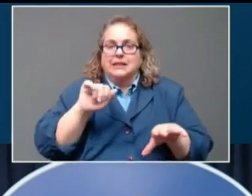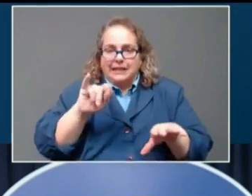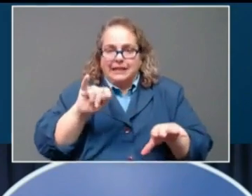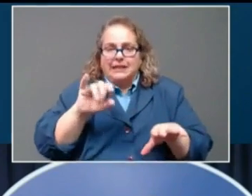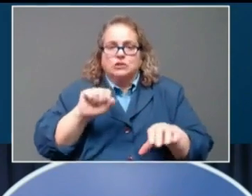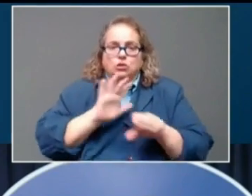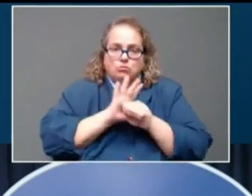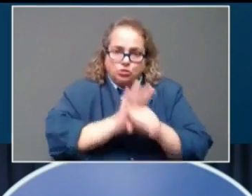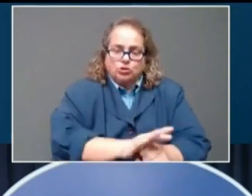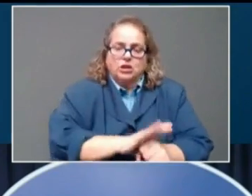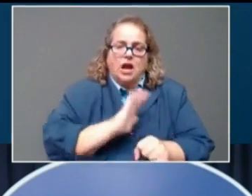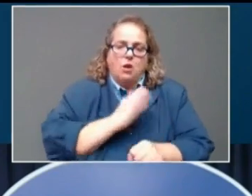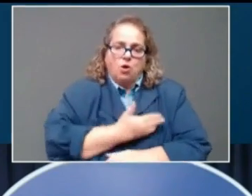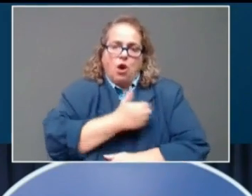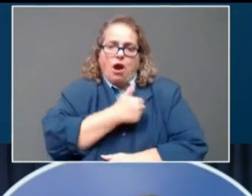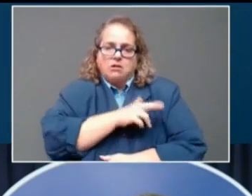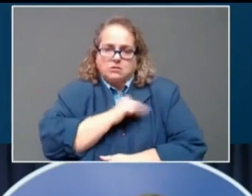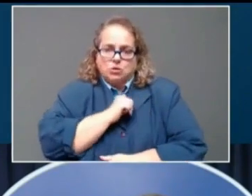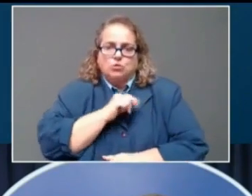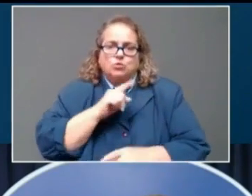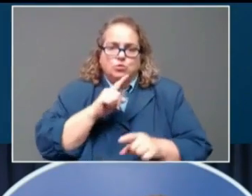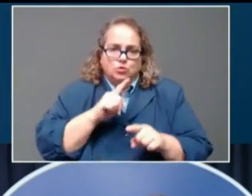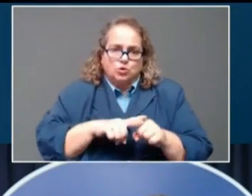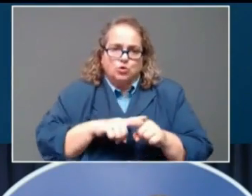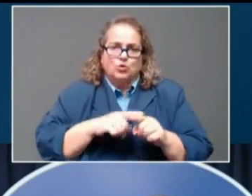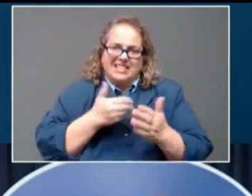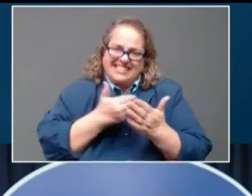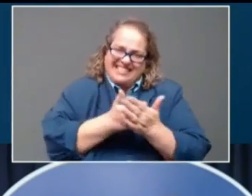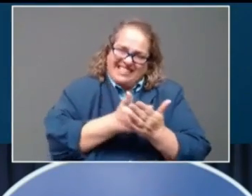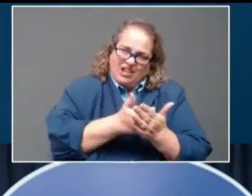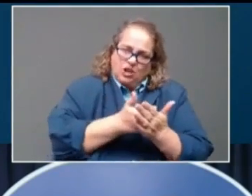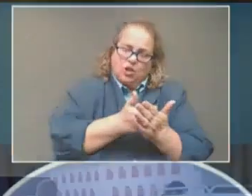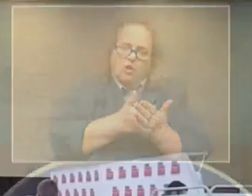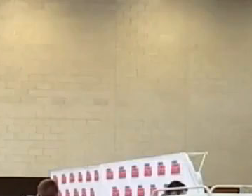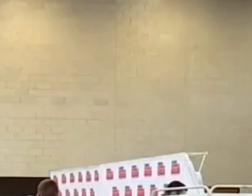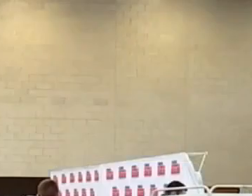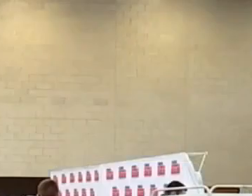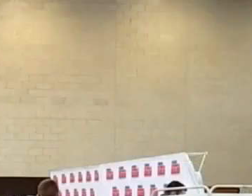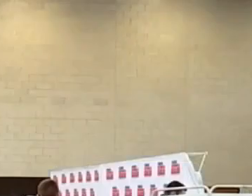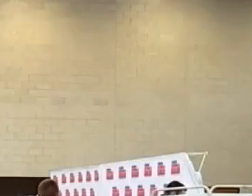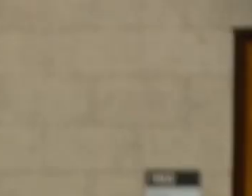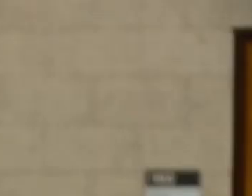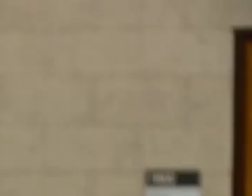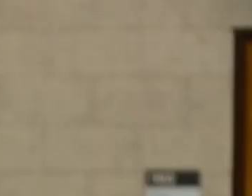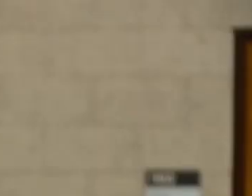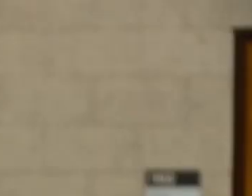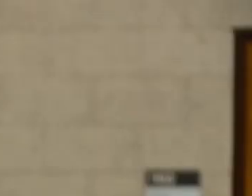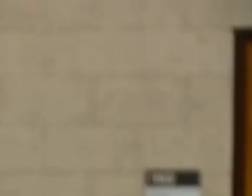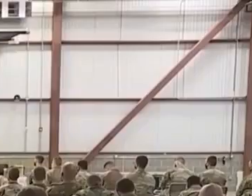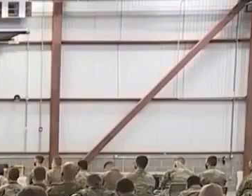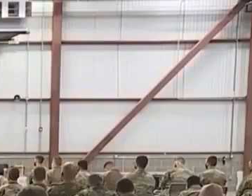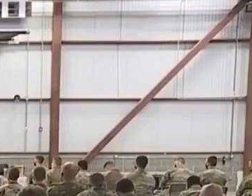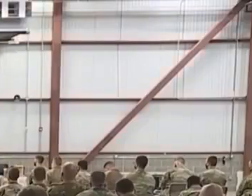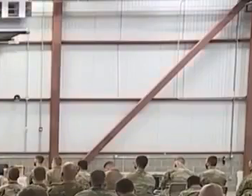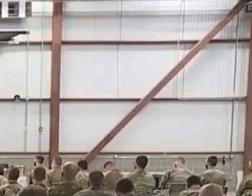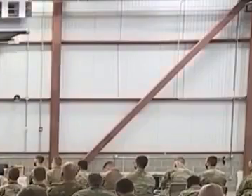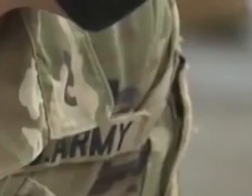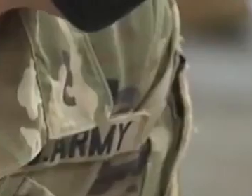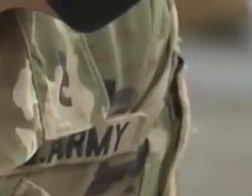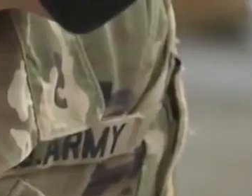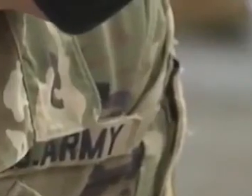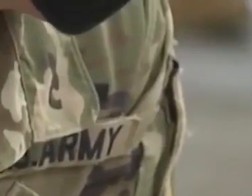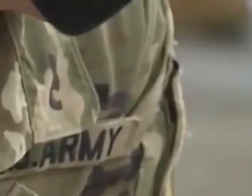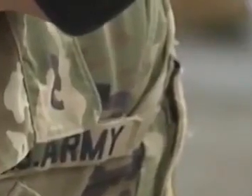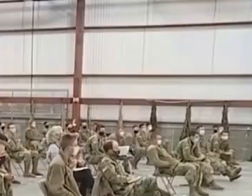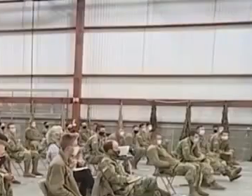to near what we had in Delta. The National Guard has been deployed to help at hospitals like